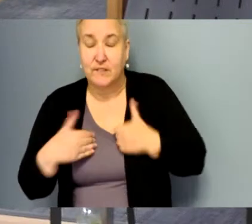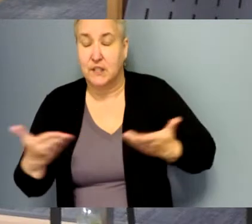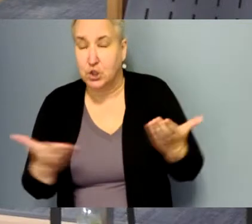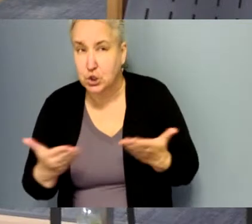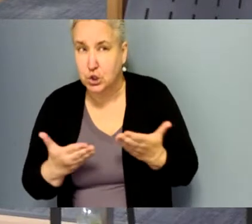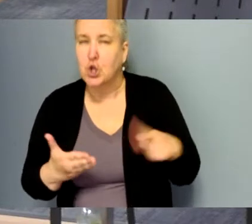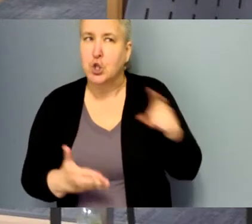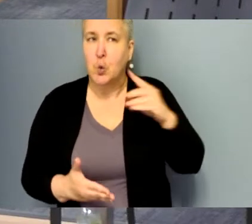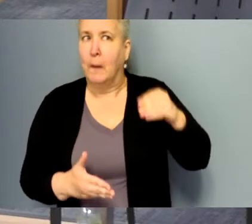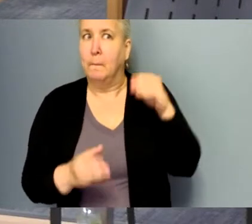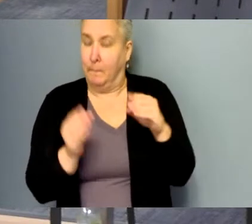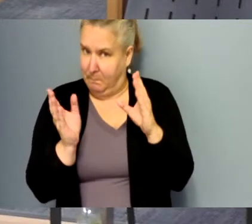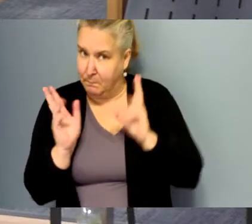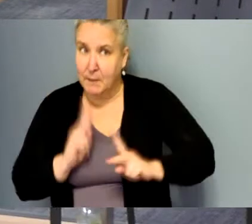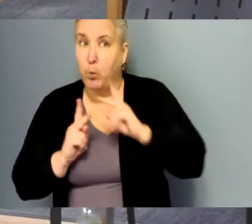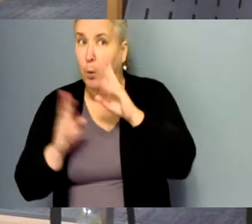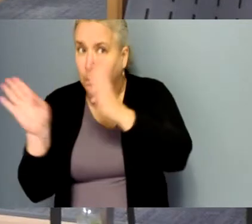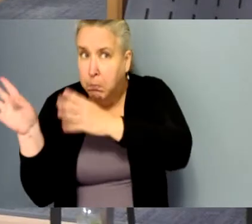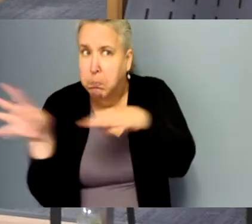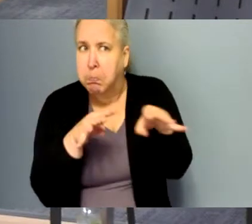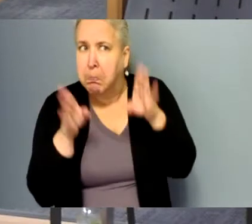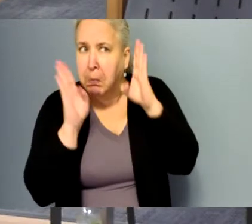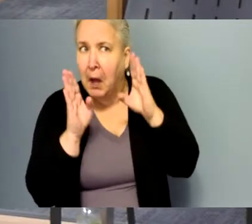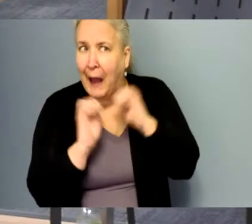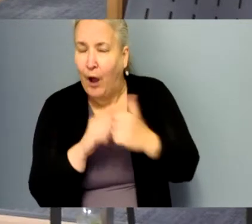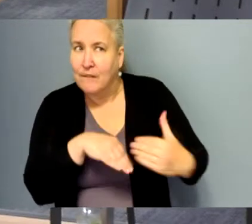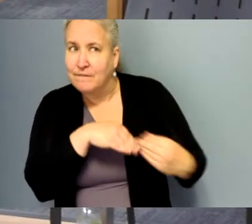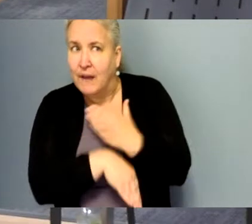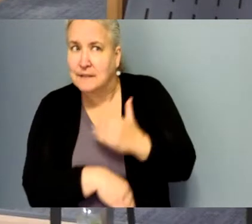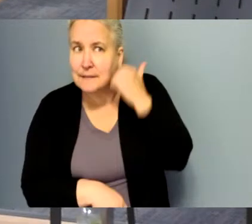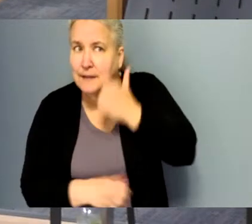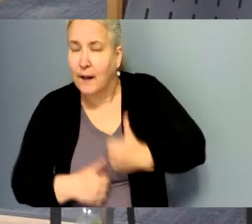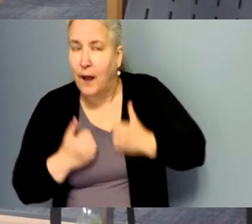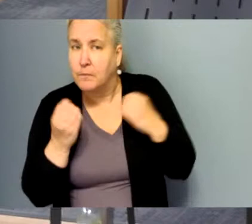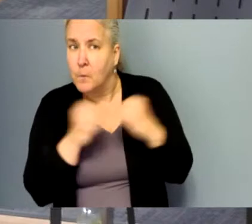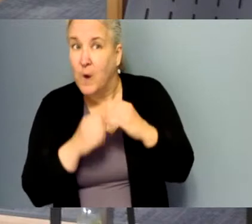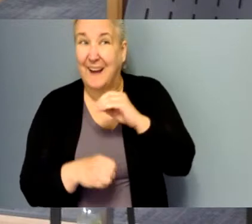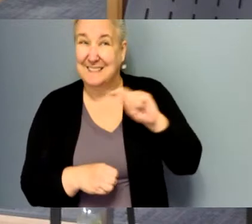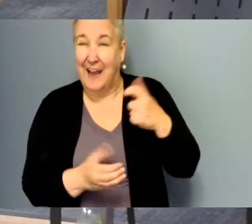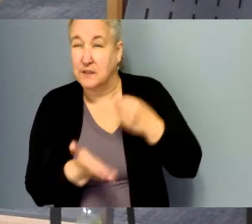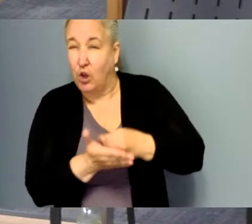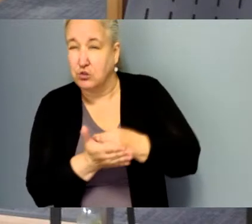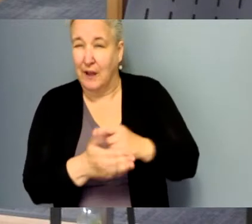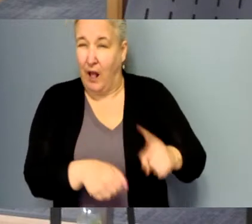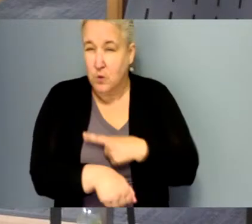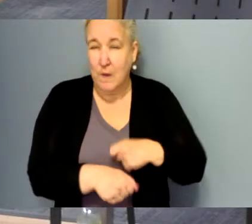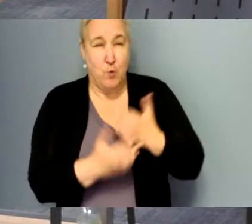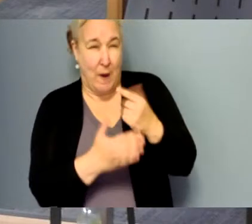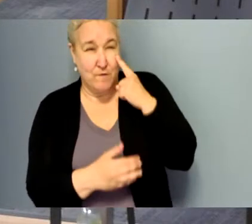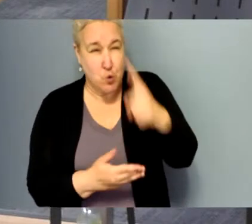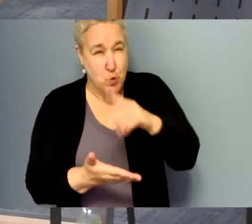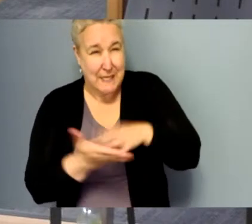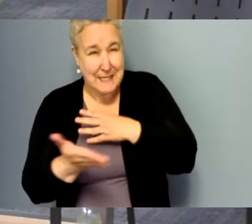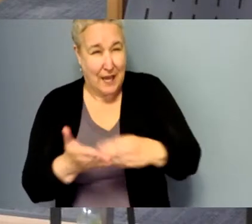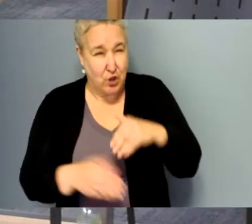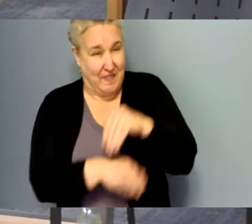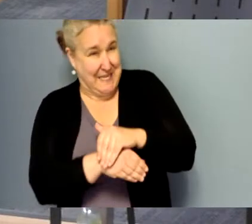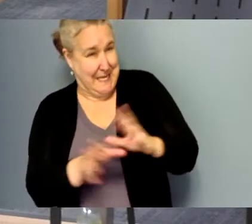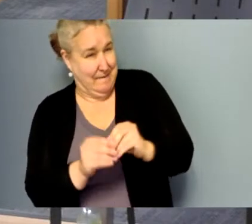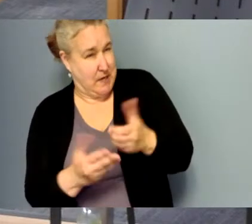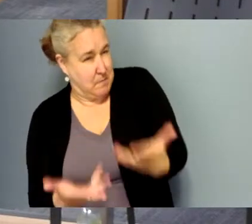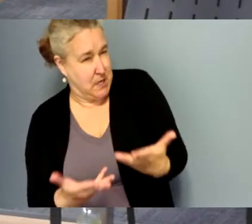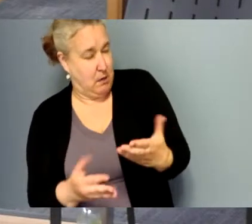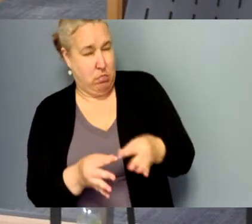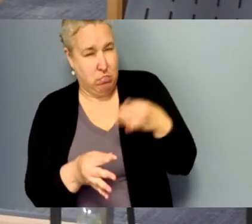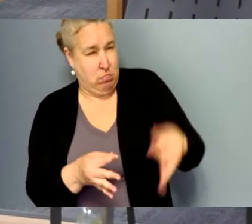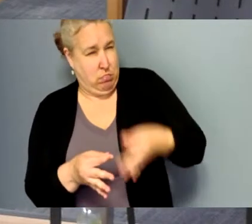they'd pay way more attention to how it affects their daily lives and their tax dollars. How long do we have to wait for you to schedule this evening meeting? So